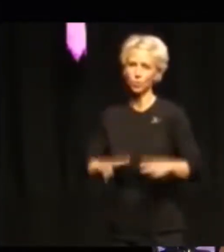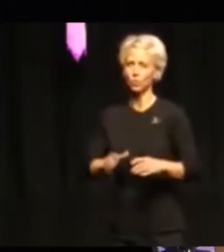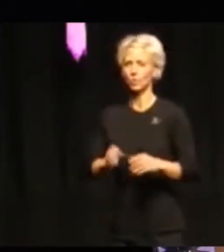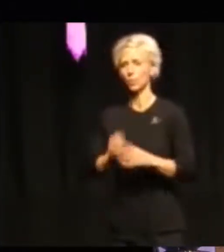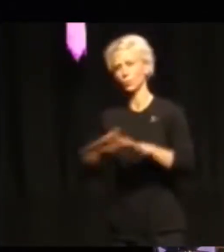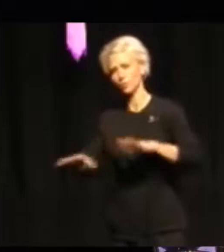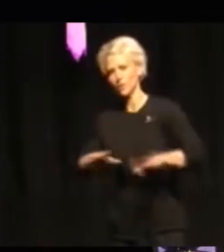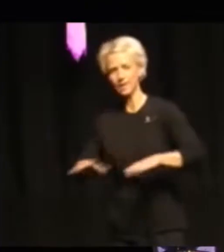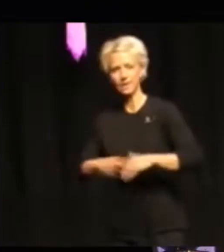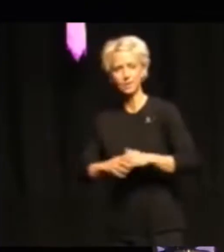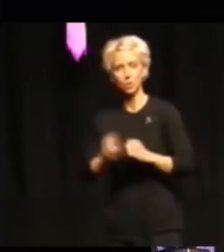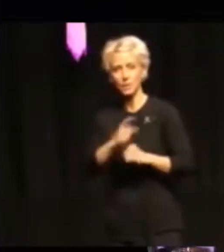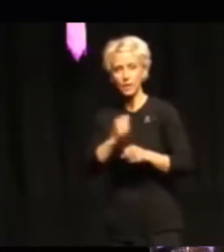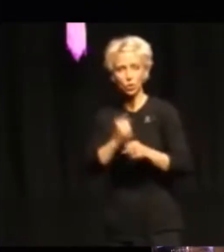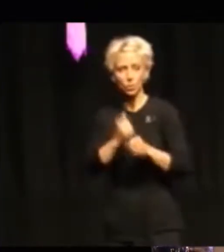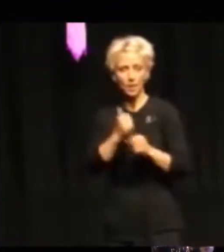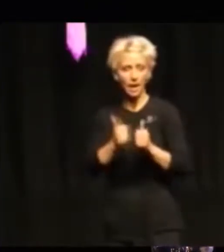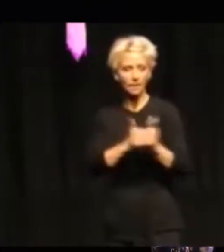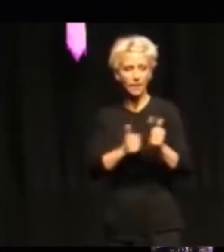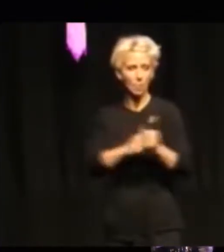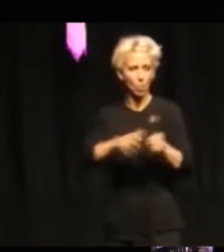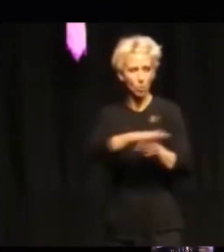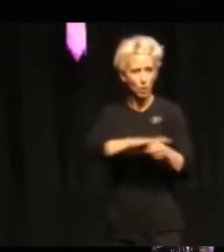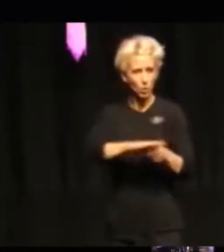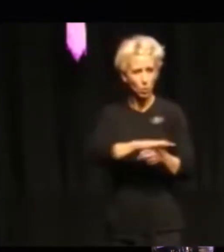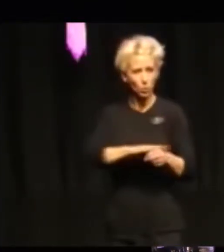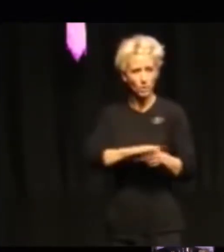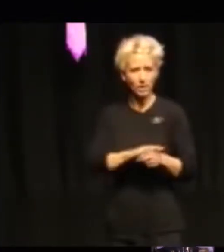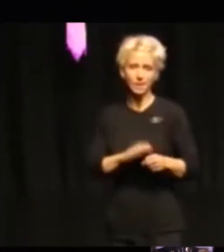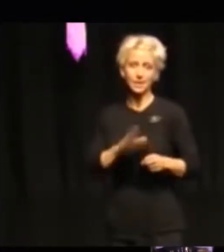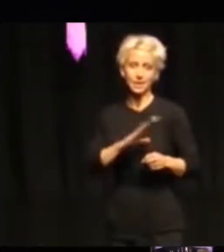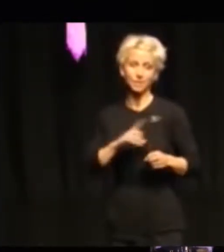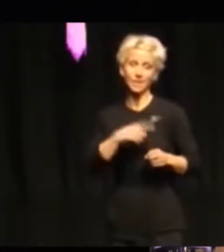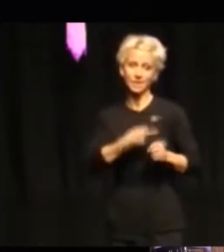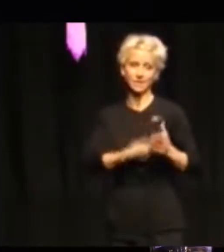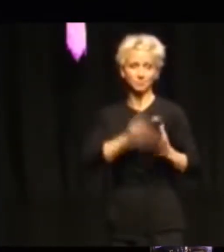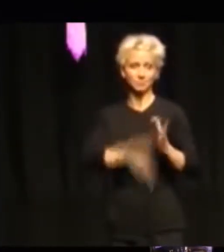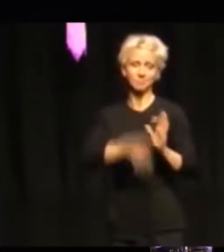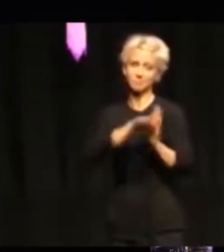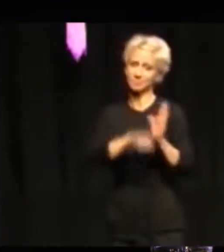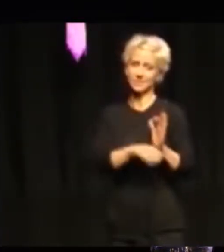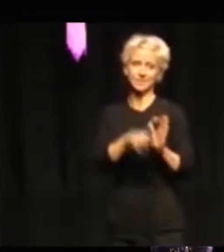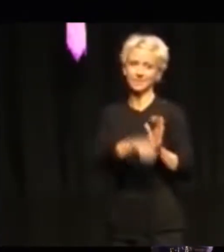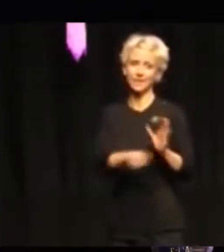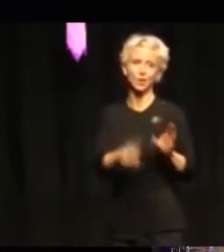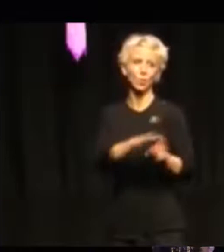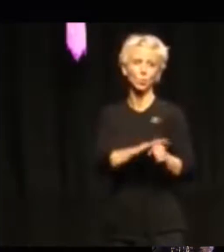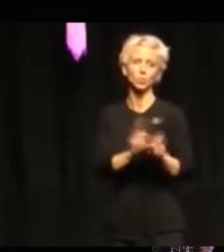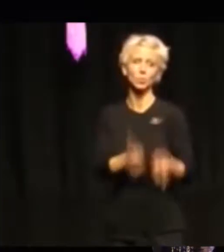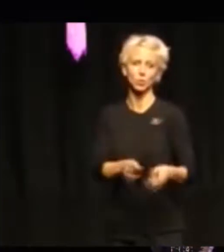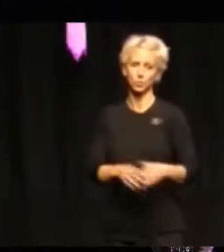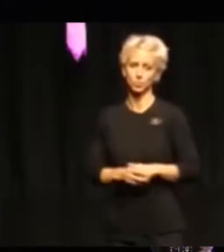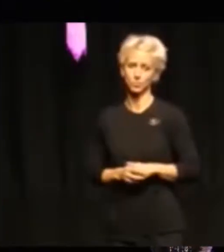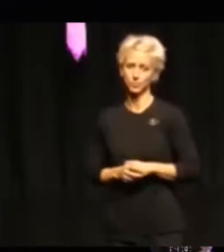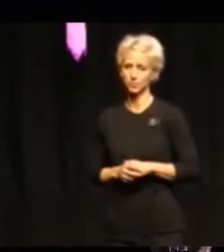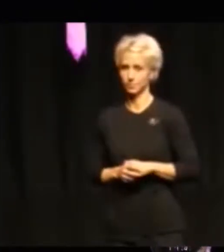So if you're working on disability issues, they're there in a treaty on disability and so on.